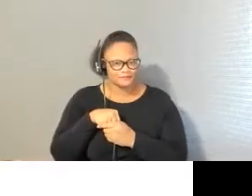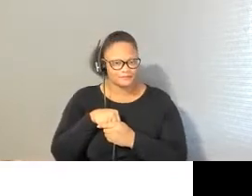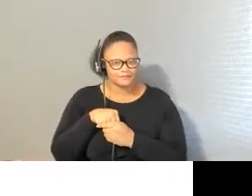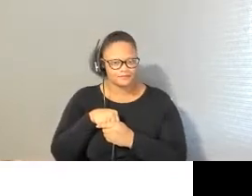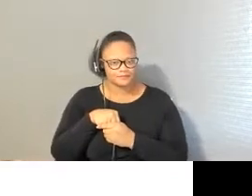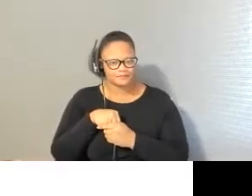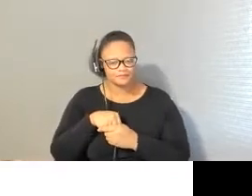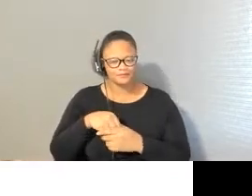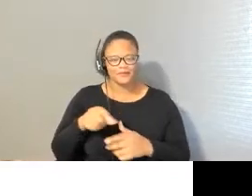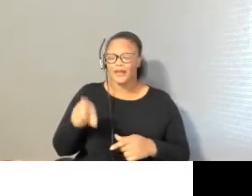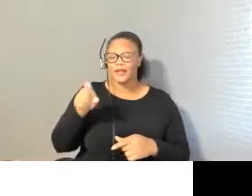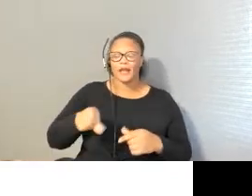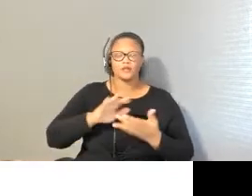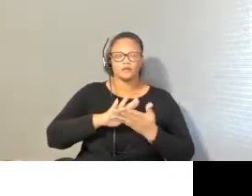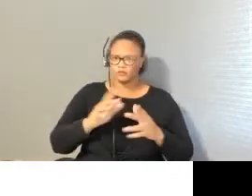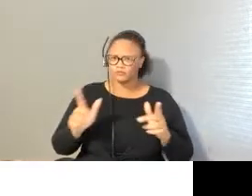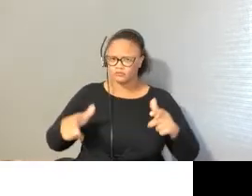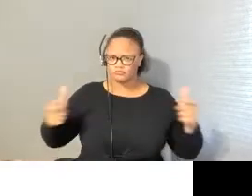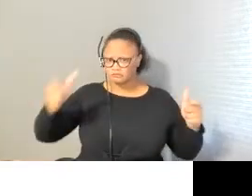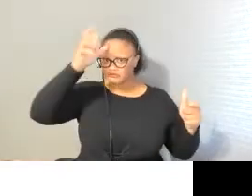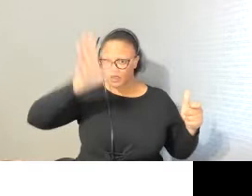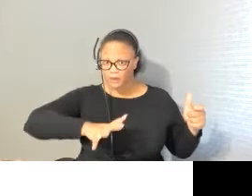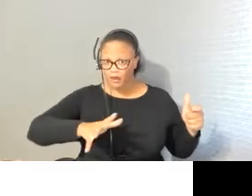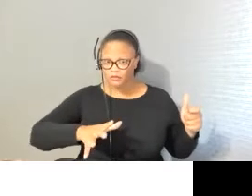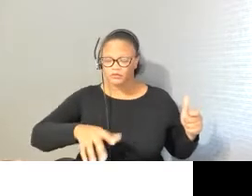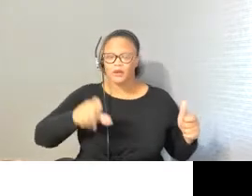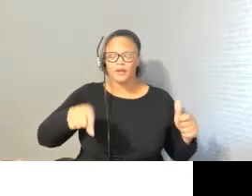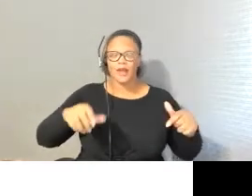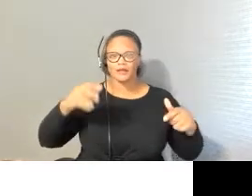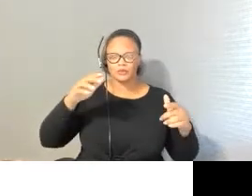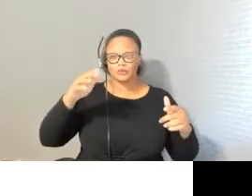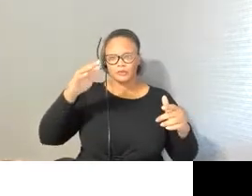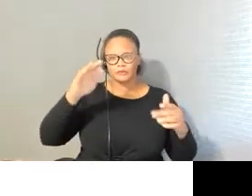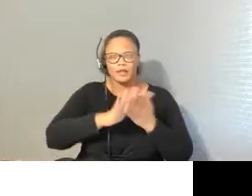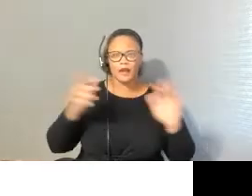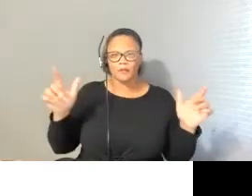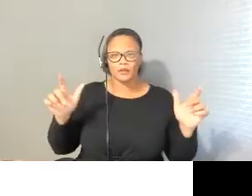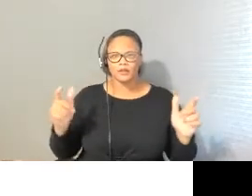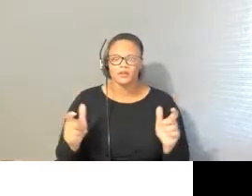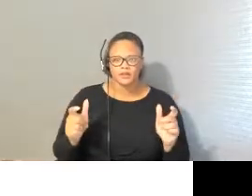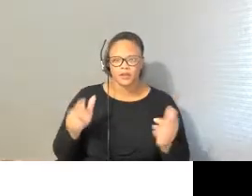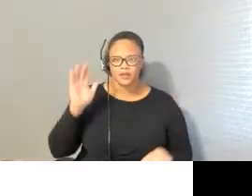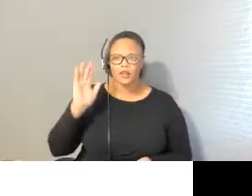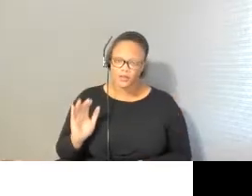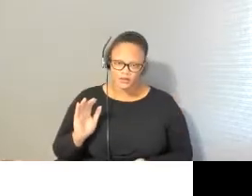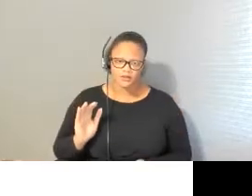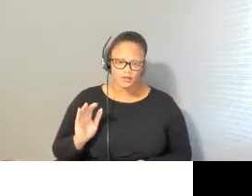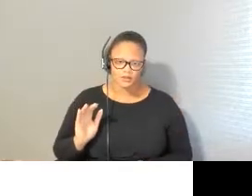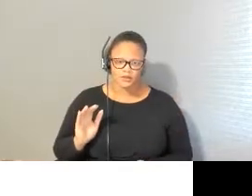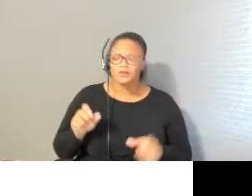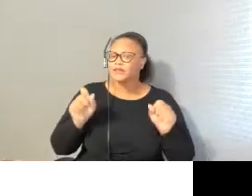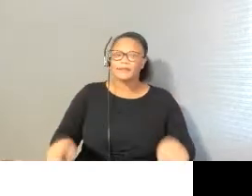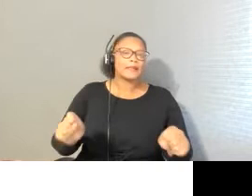He had to become, and he was a big man, but he had to become less just so he could continue to feed